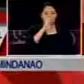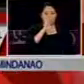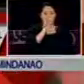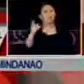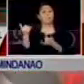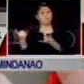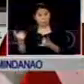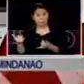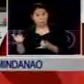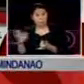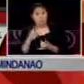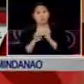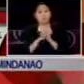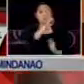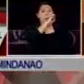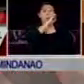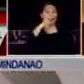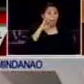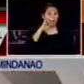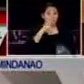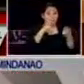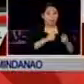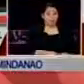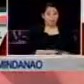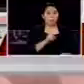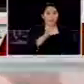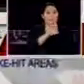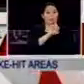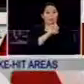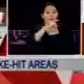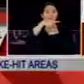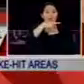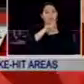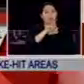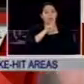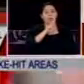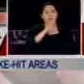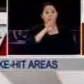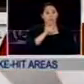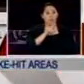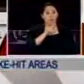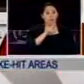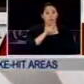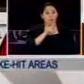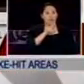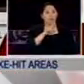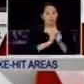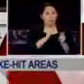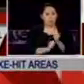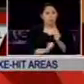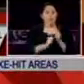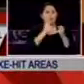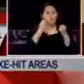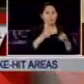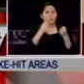The Arab case, Your Honor, is a plunder case. And the main allegation in